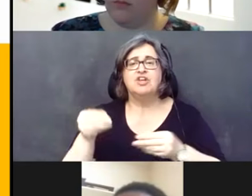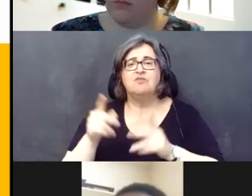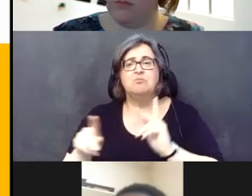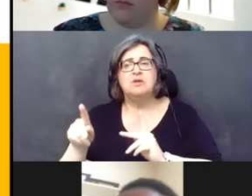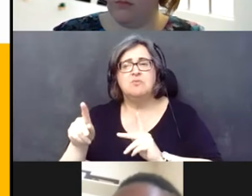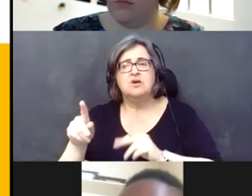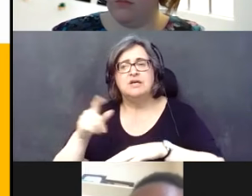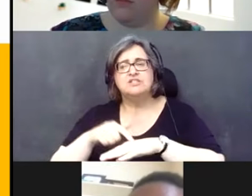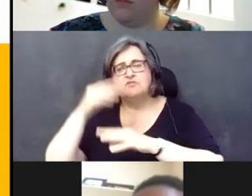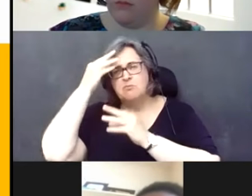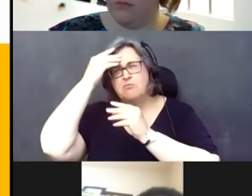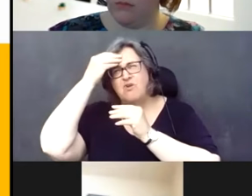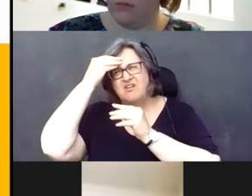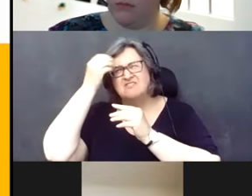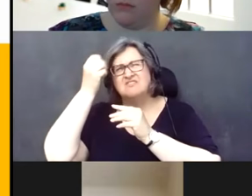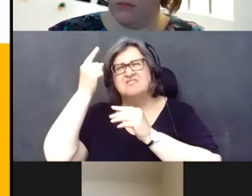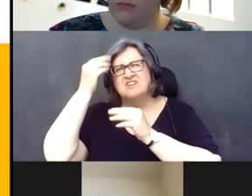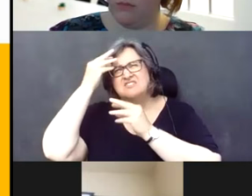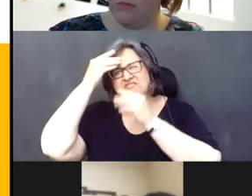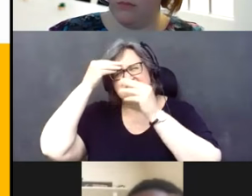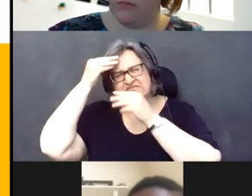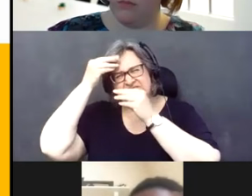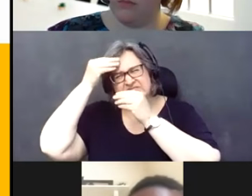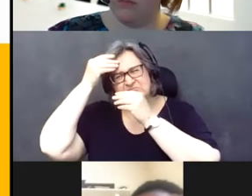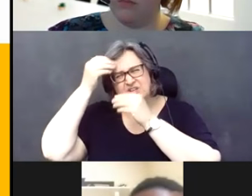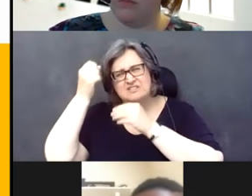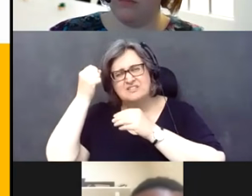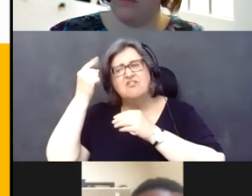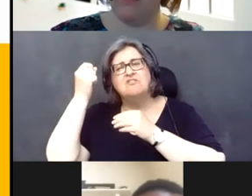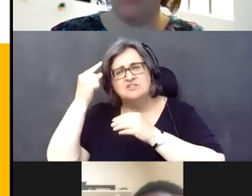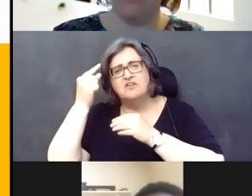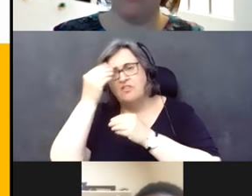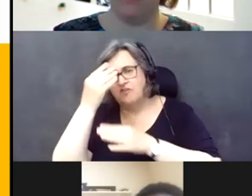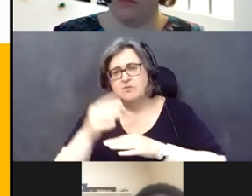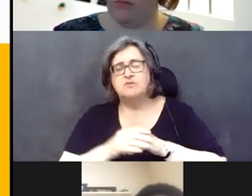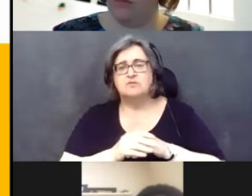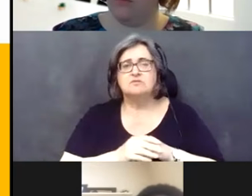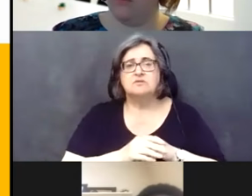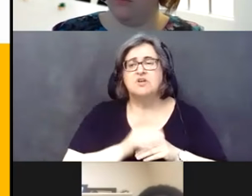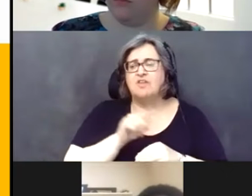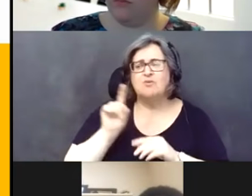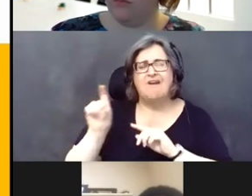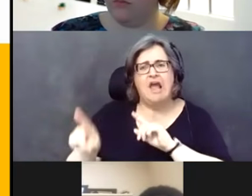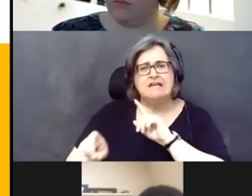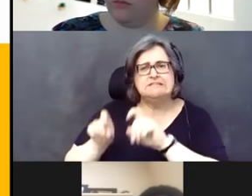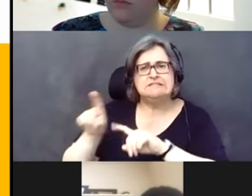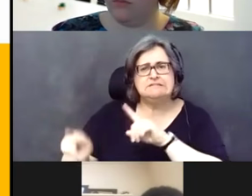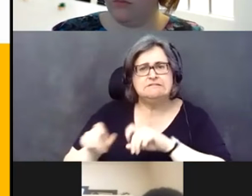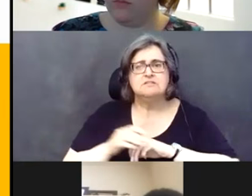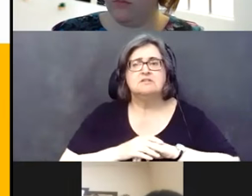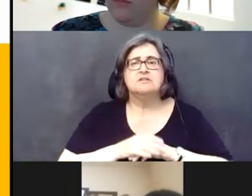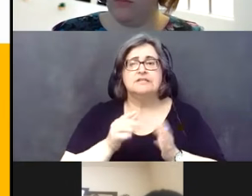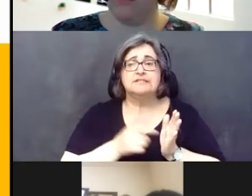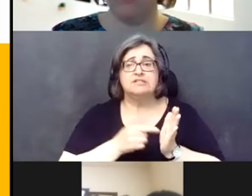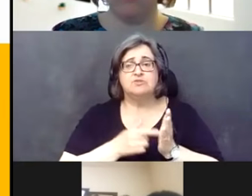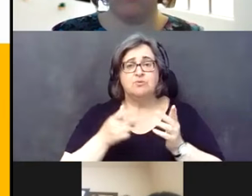to process the information that they were asking people, because sometimes